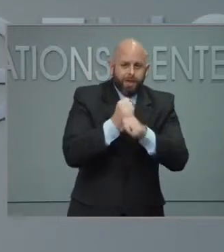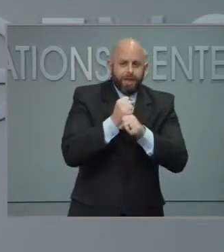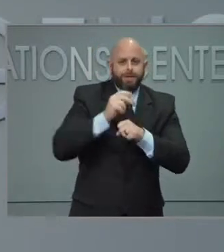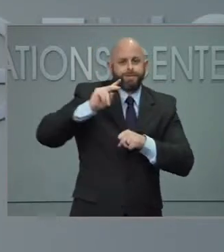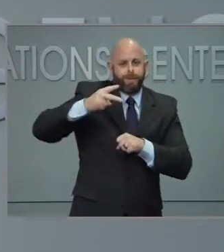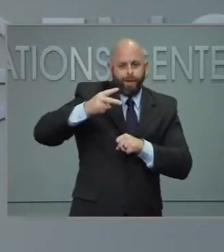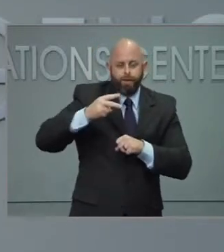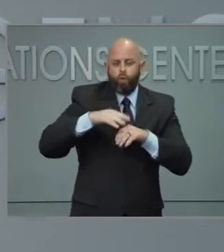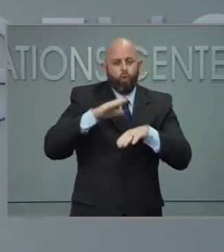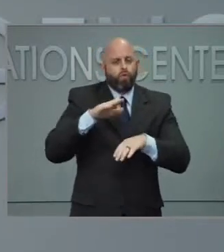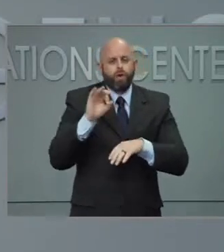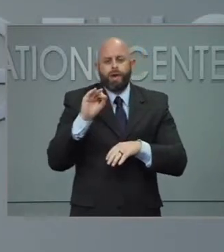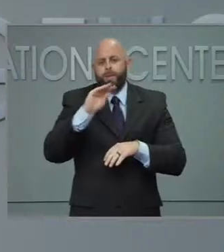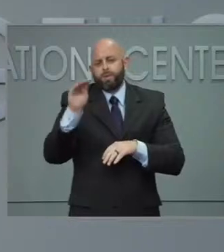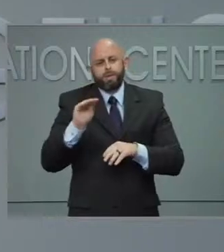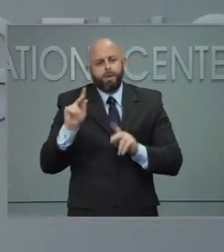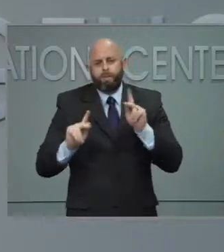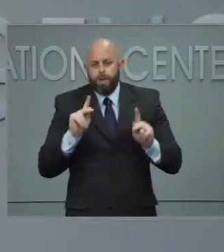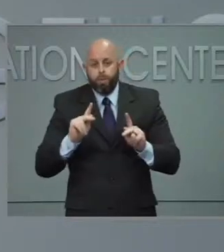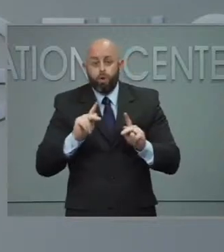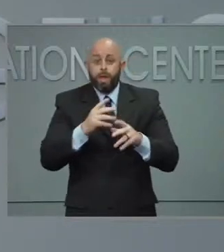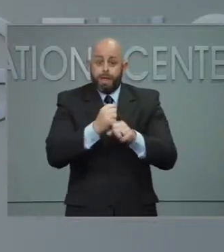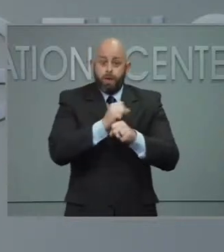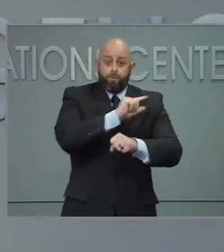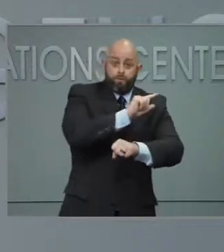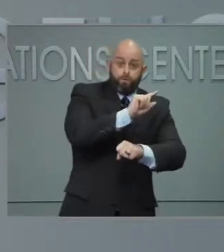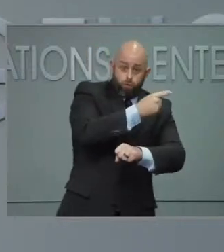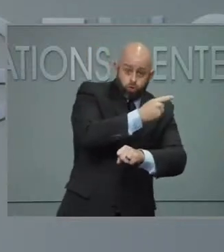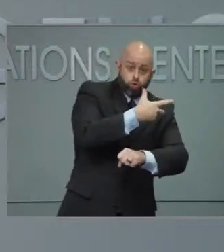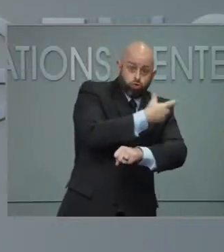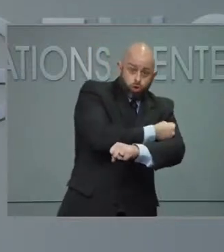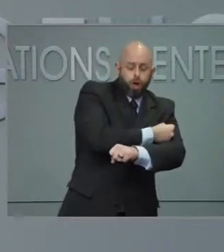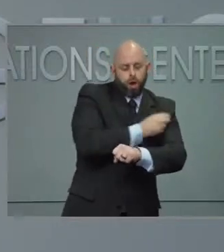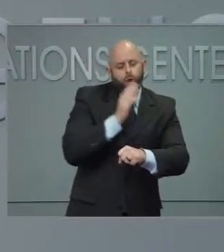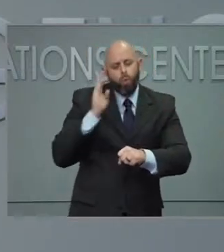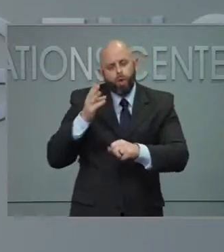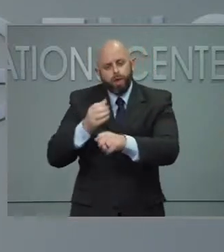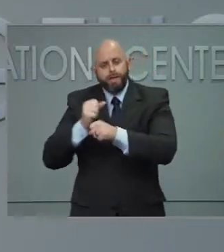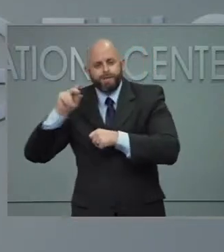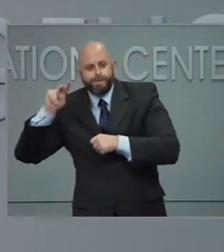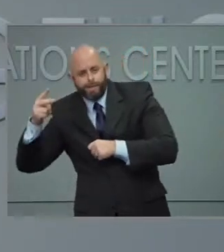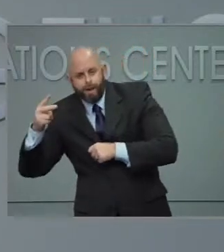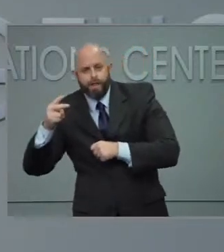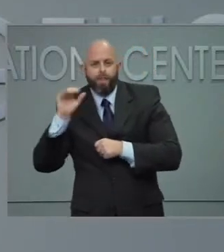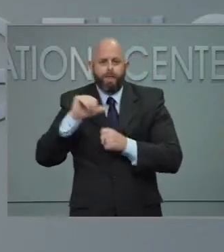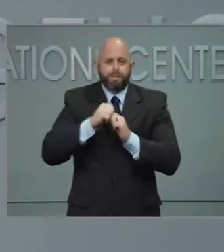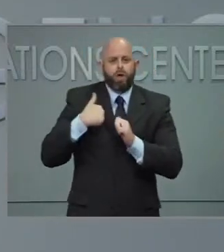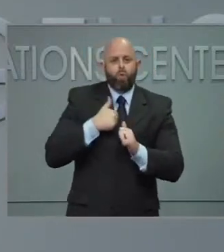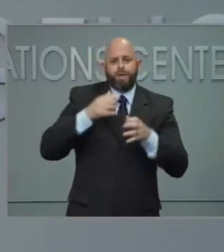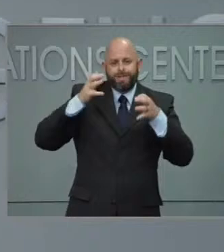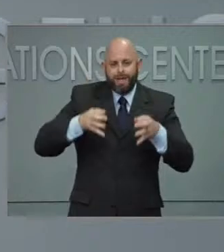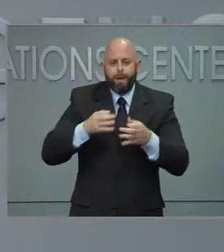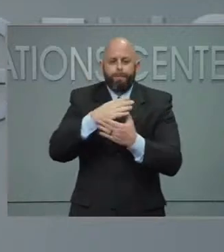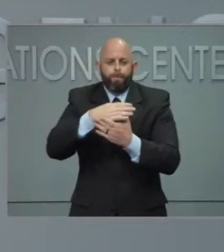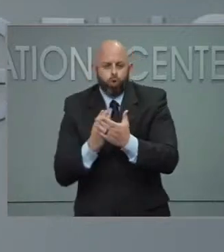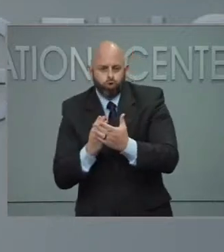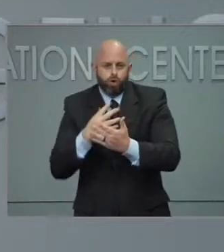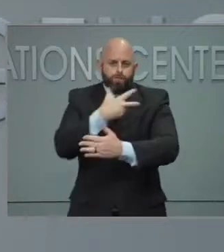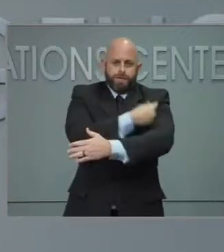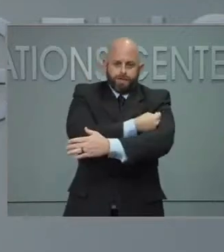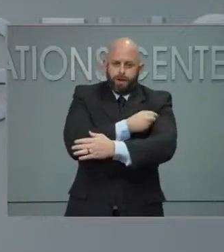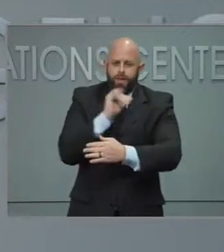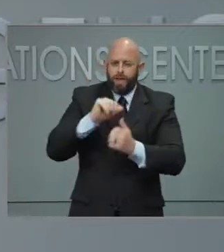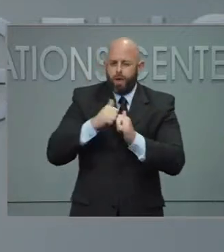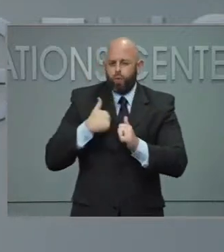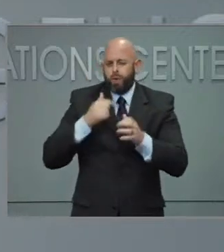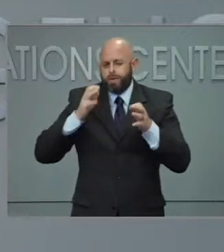90% or more of folks who come for their first shot get their second. So that's how we landed on partially vaccinated. And what we